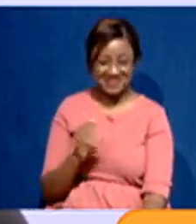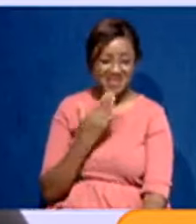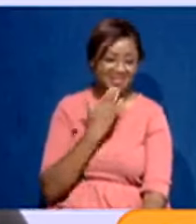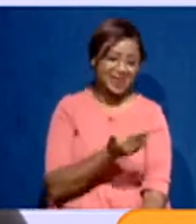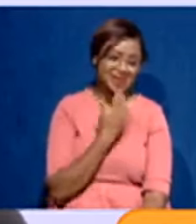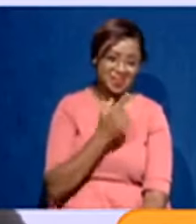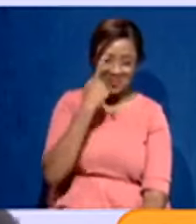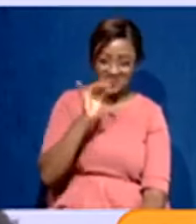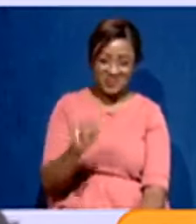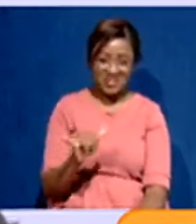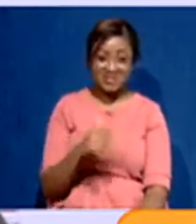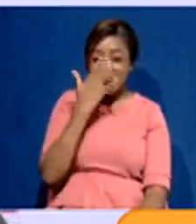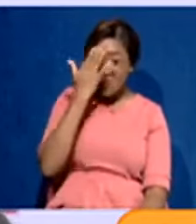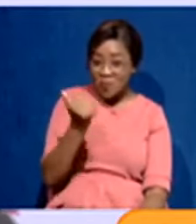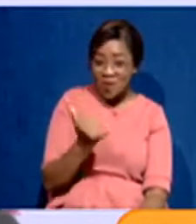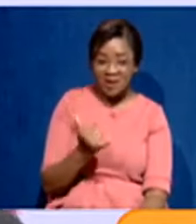for that